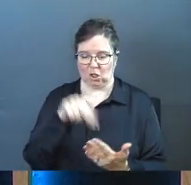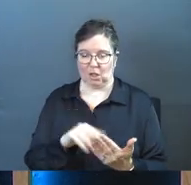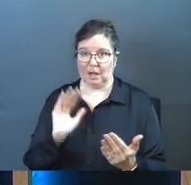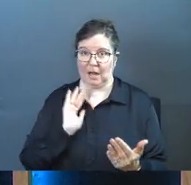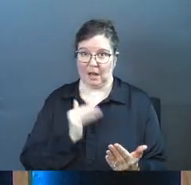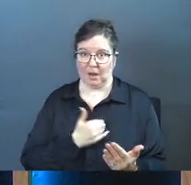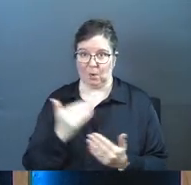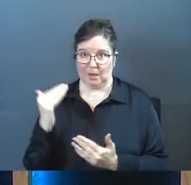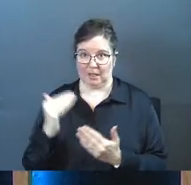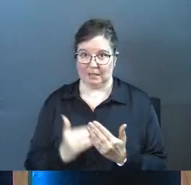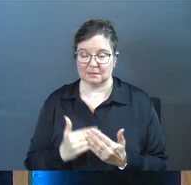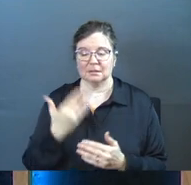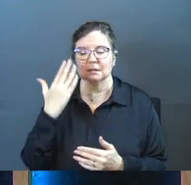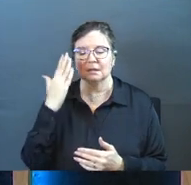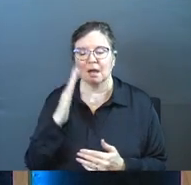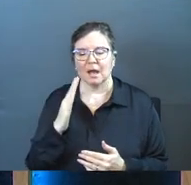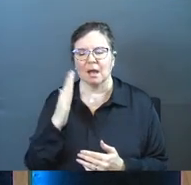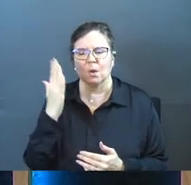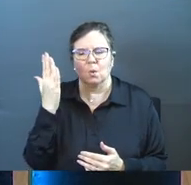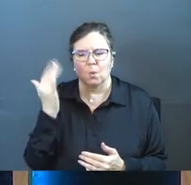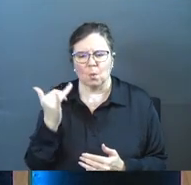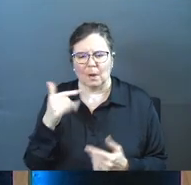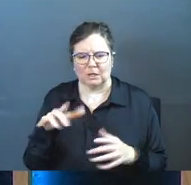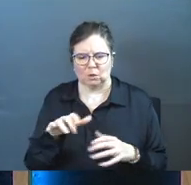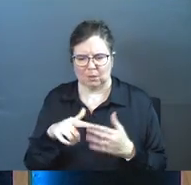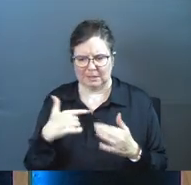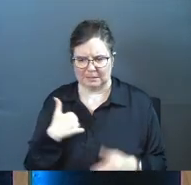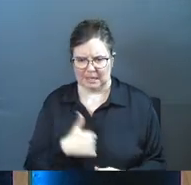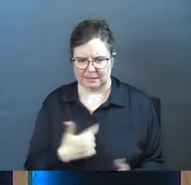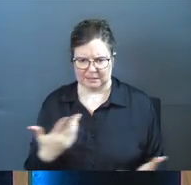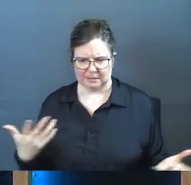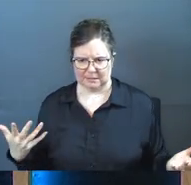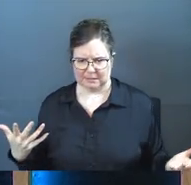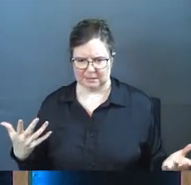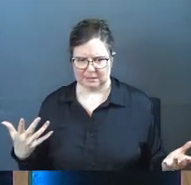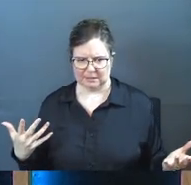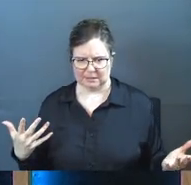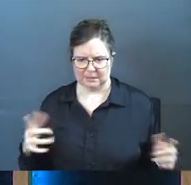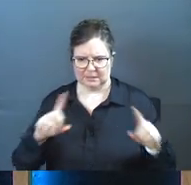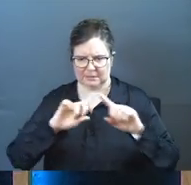our list. Is God, why did you do this to us?